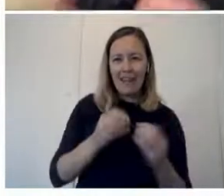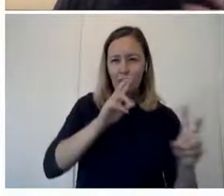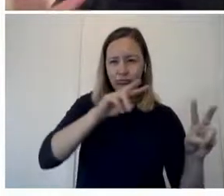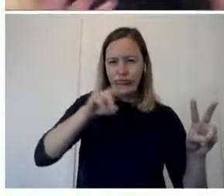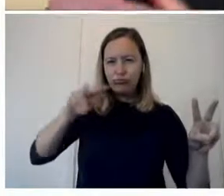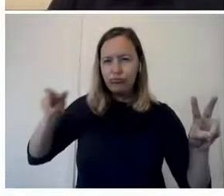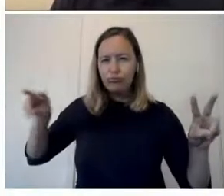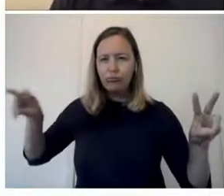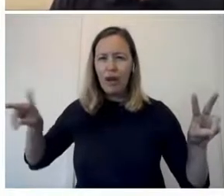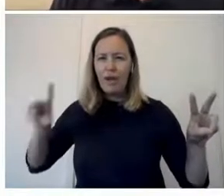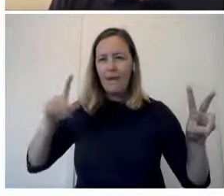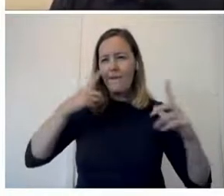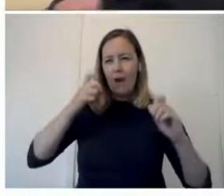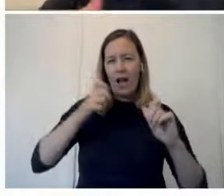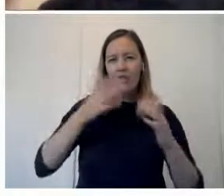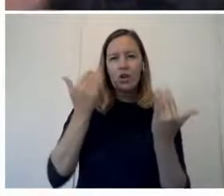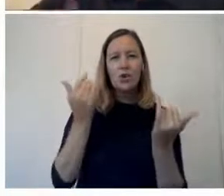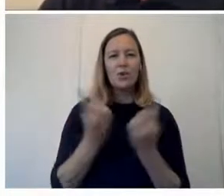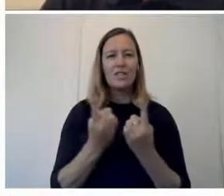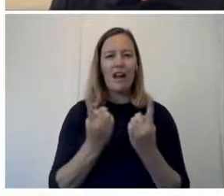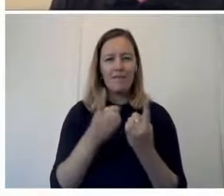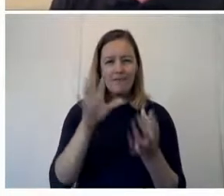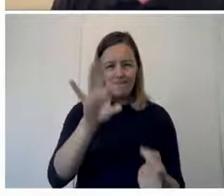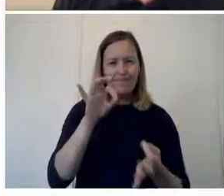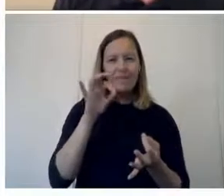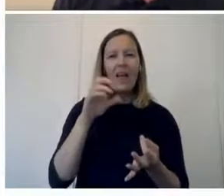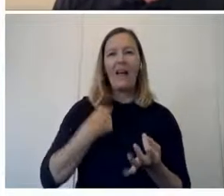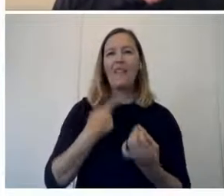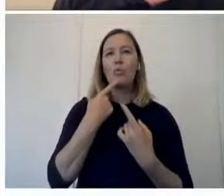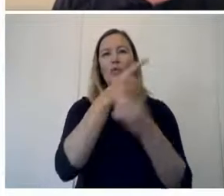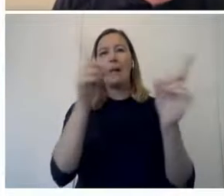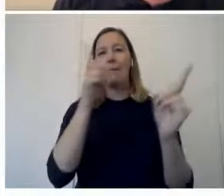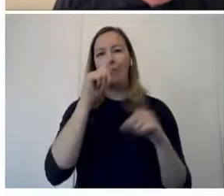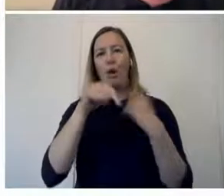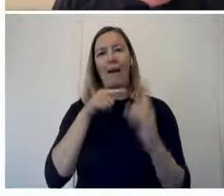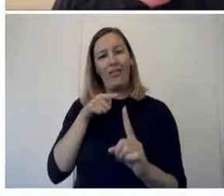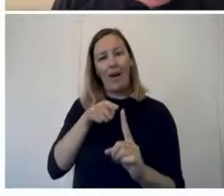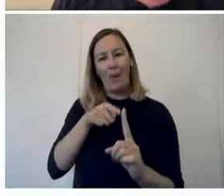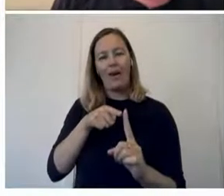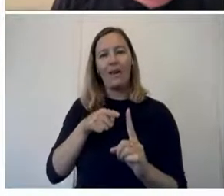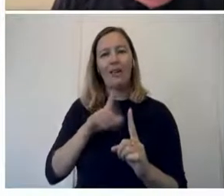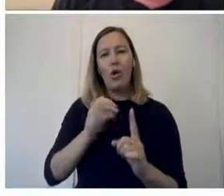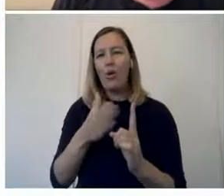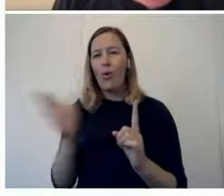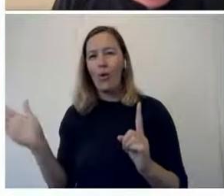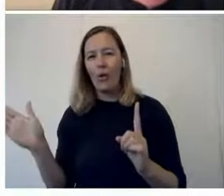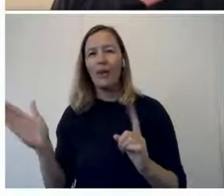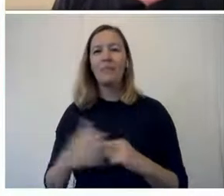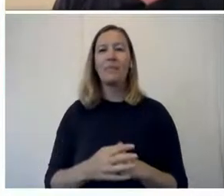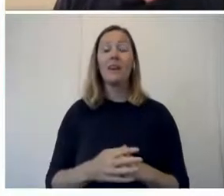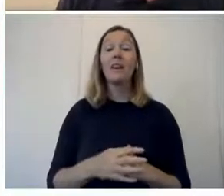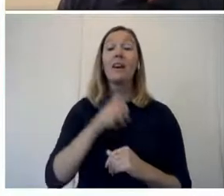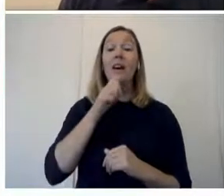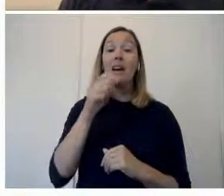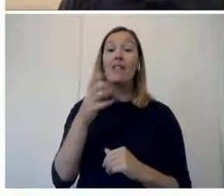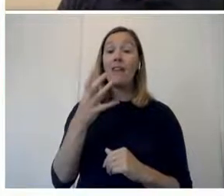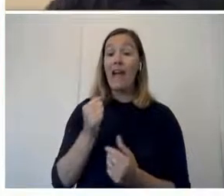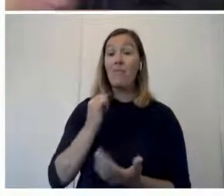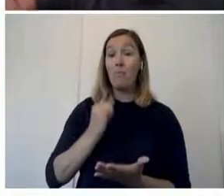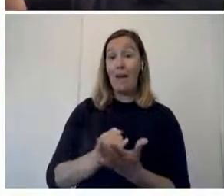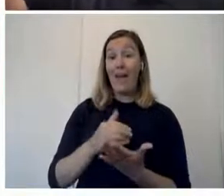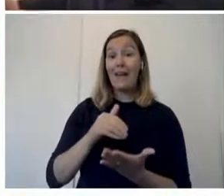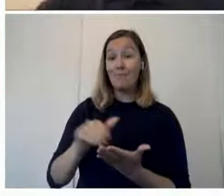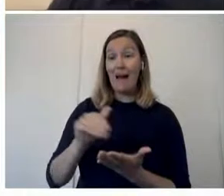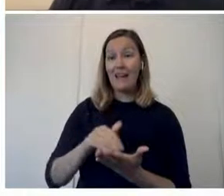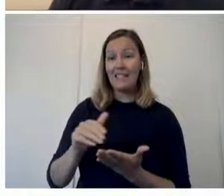and then sift out the cool stuff. Then we tell everyone else about the cool stuff. Actually, if you do some really bad marketing, we'll find that and laugh at